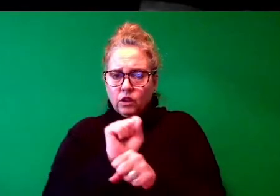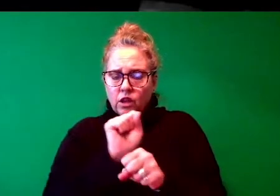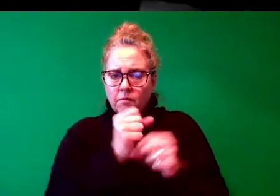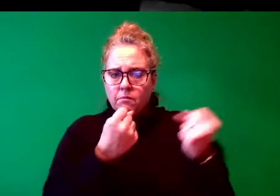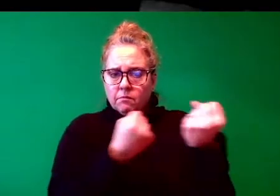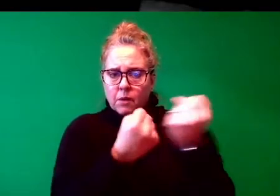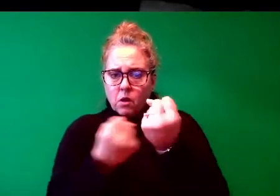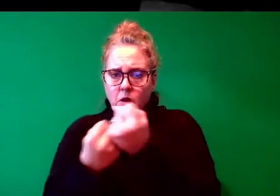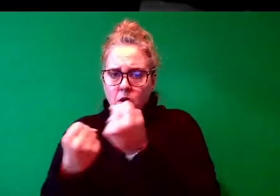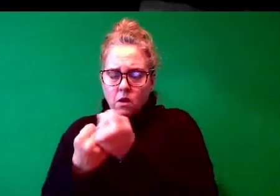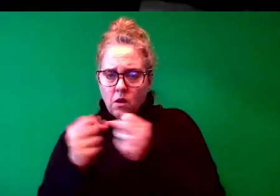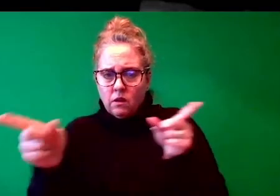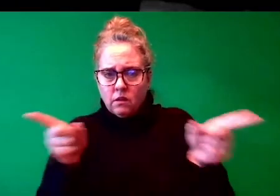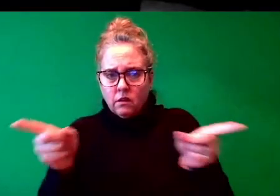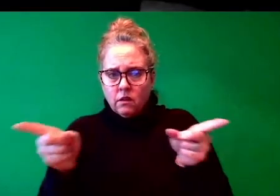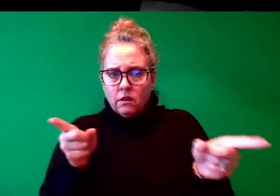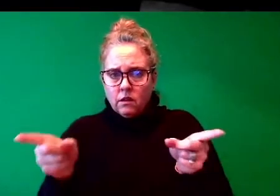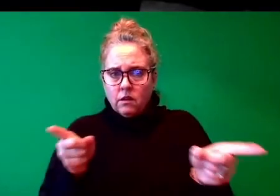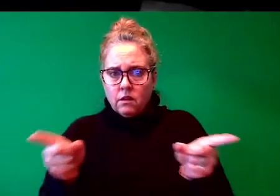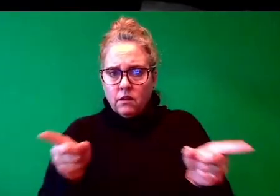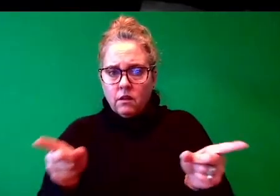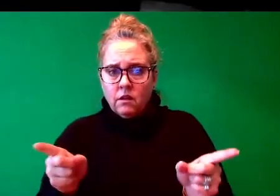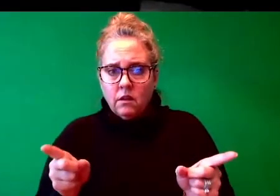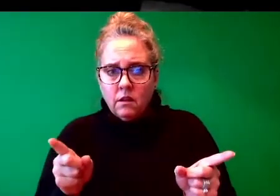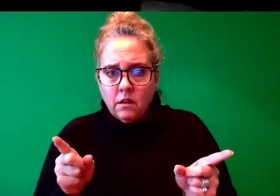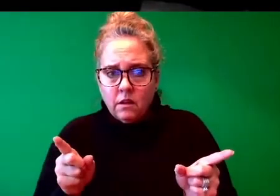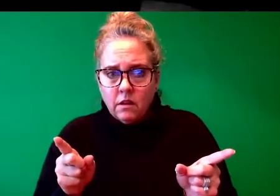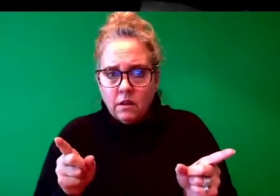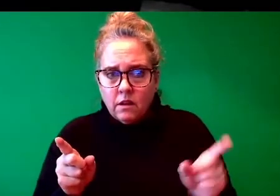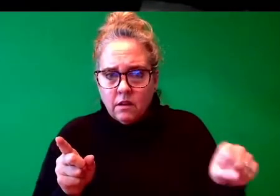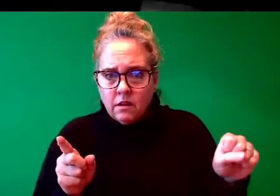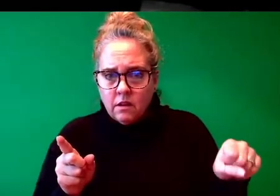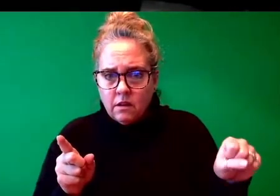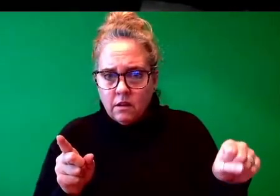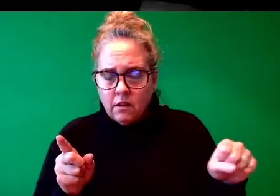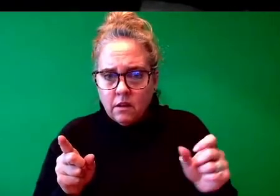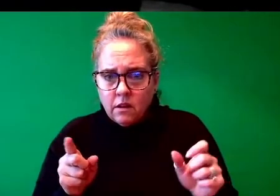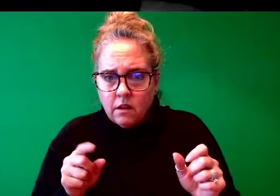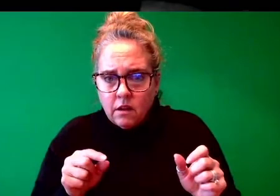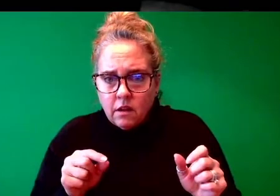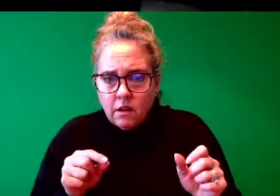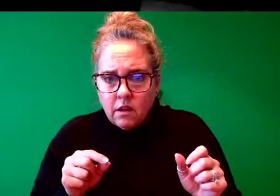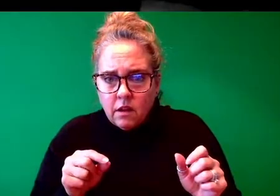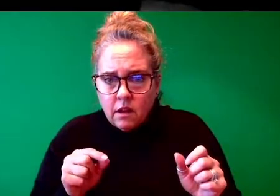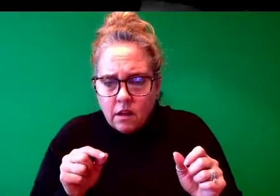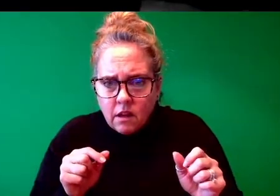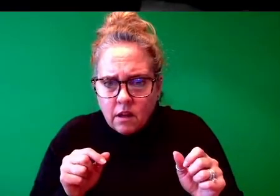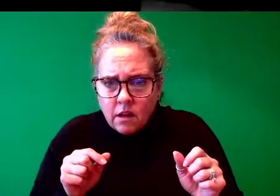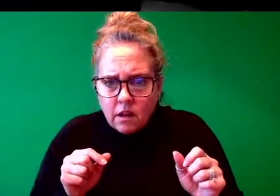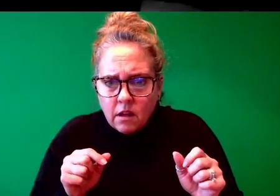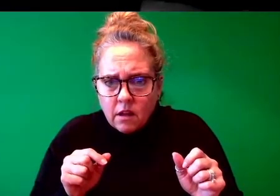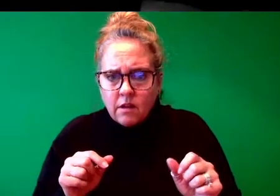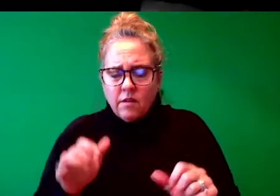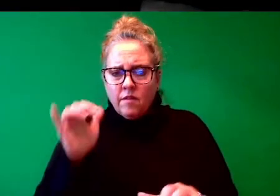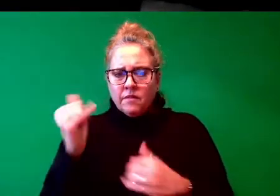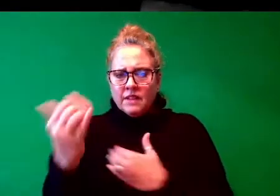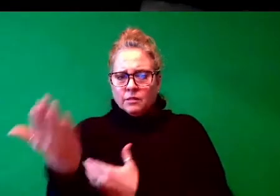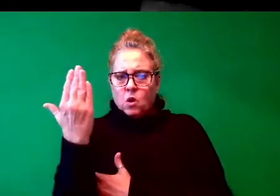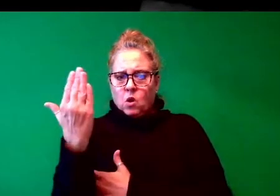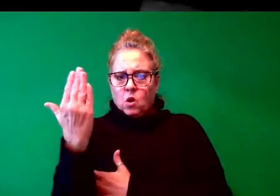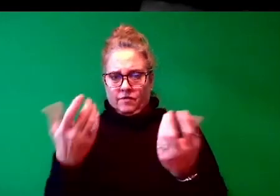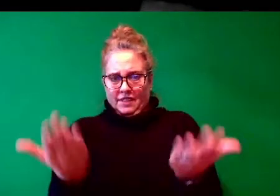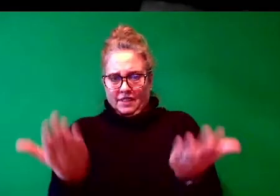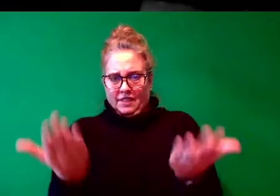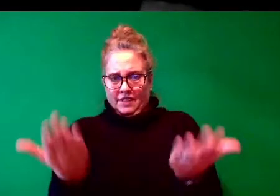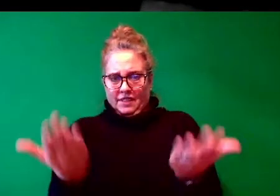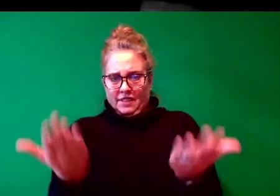at council and at the Board of County Commissioners. But I agree with Dr. Turbush. At this table, we've got a different challenge,